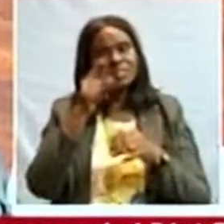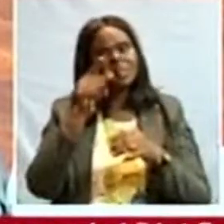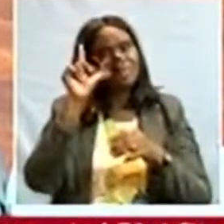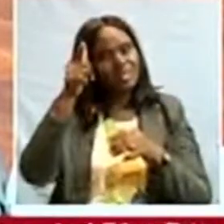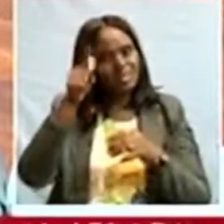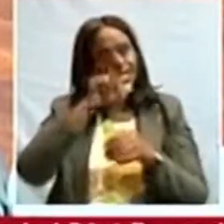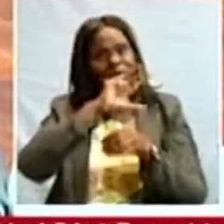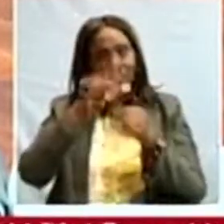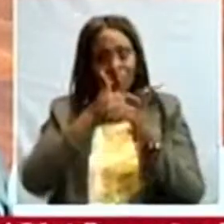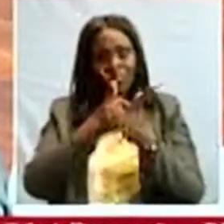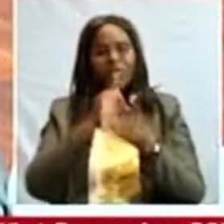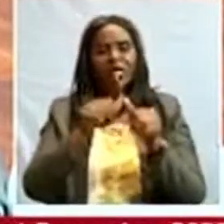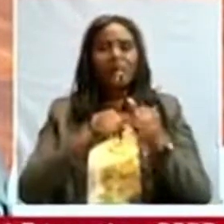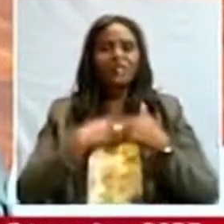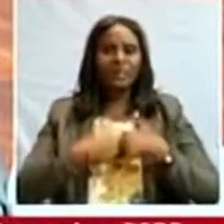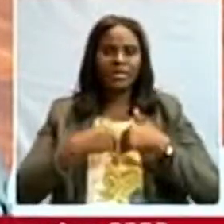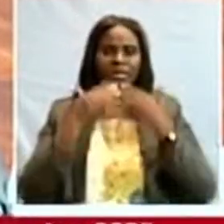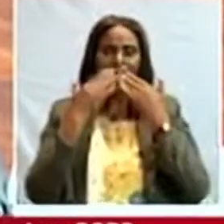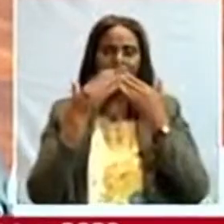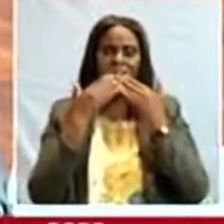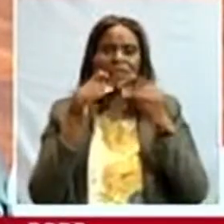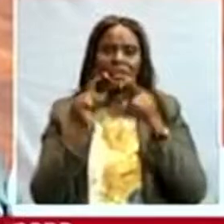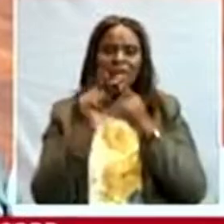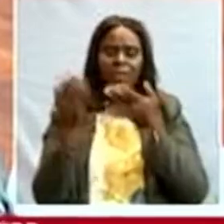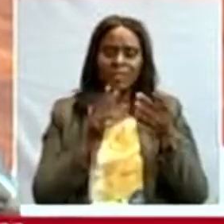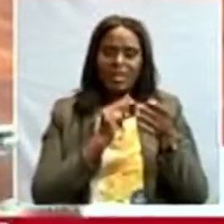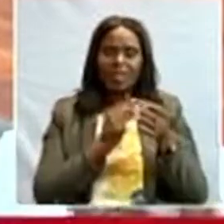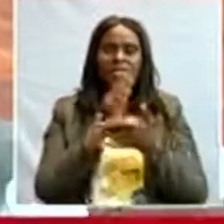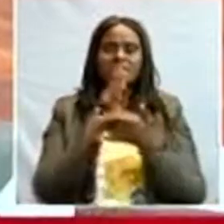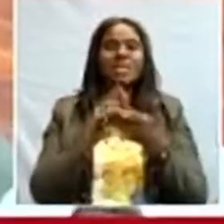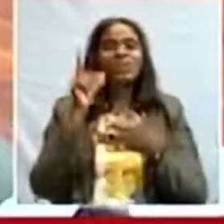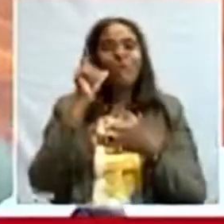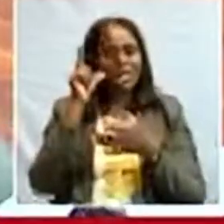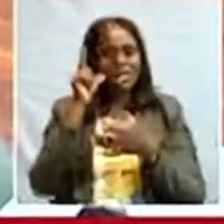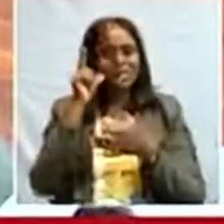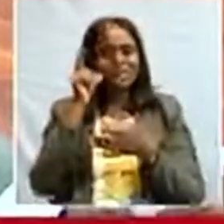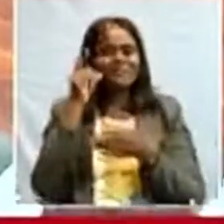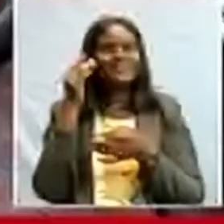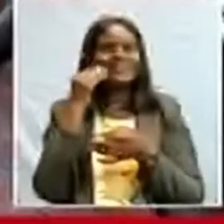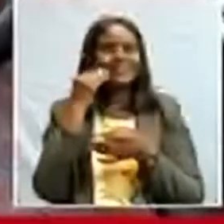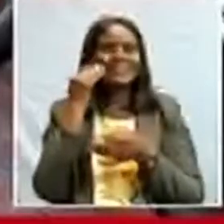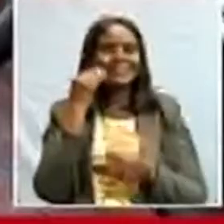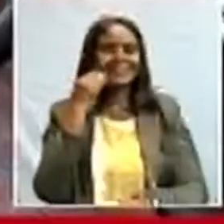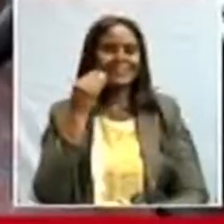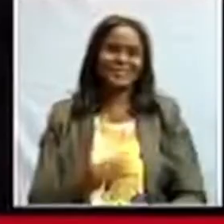you later, everyone. Thank you. And bring us some lunch.